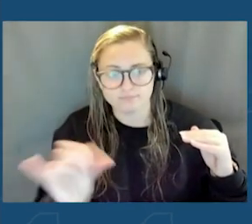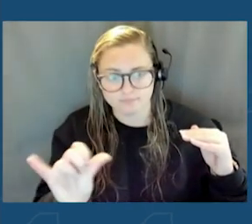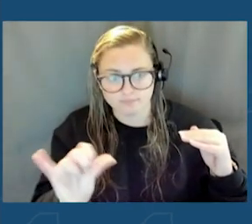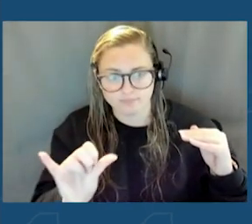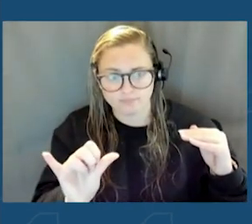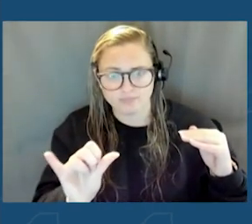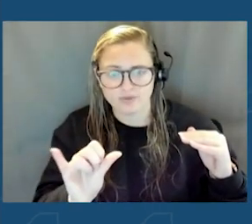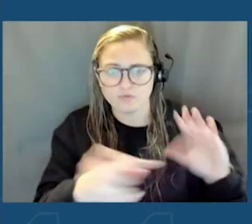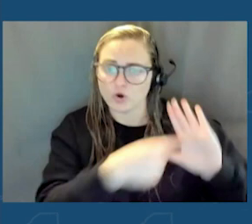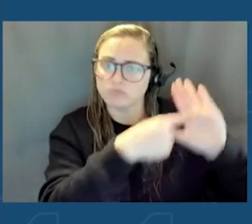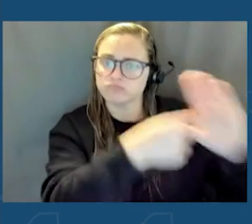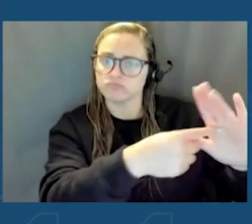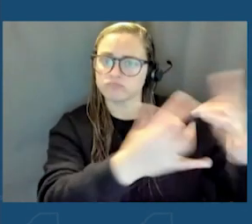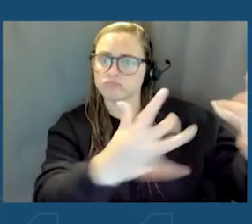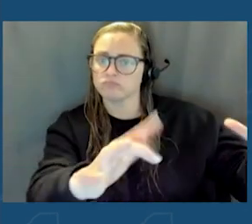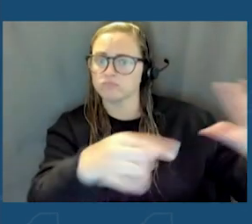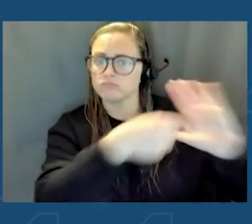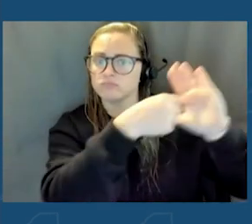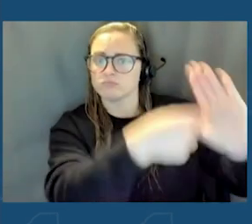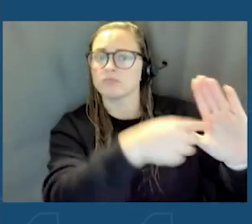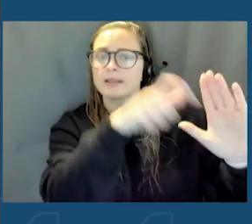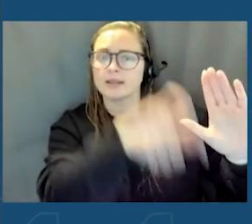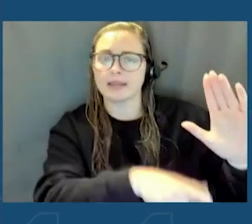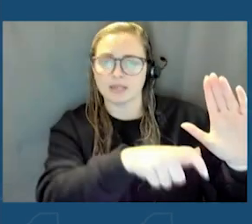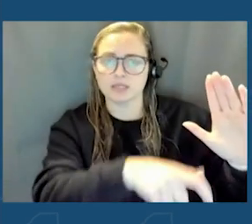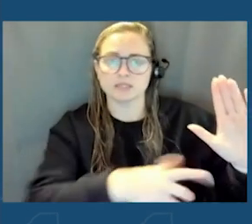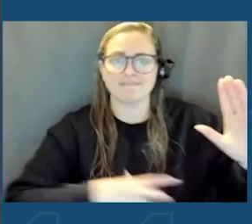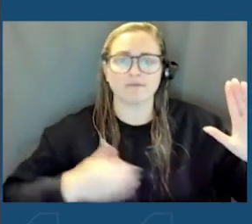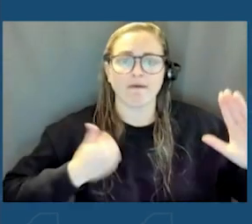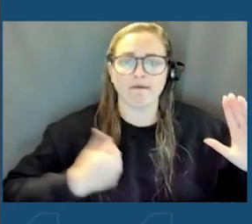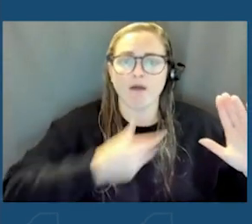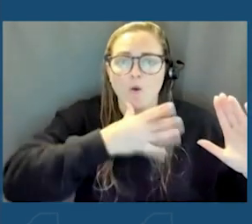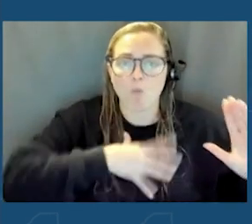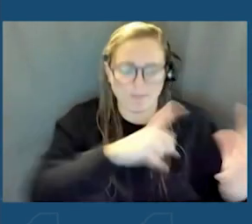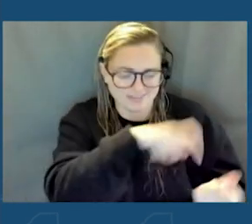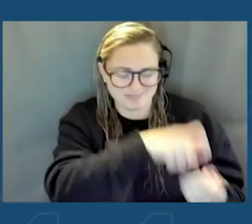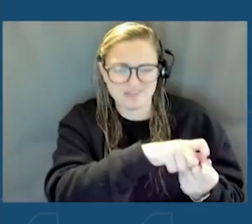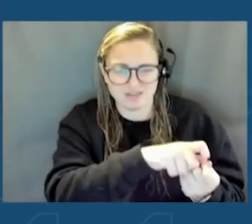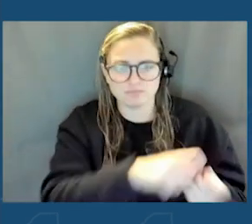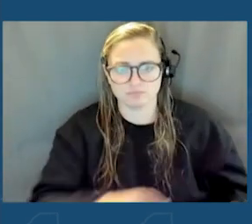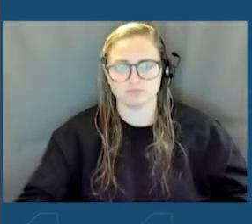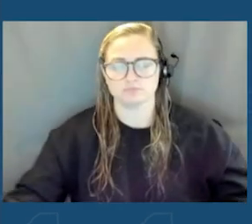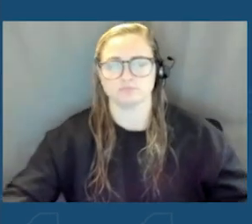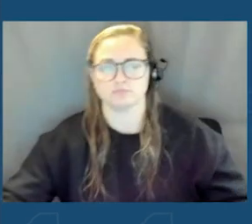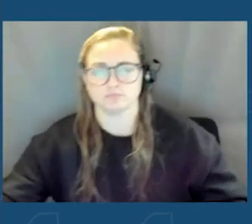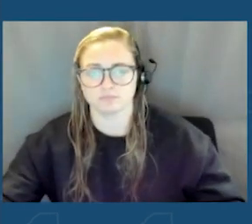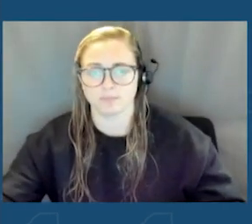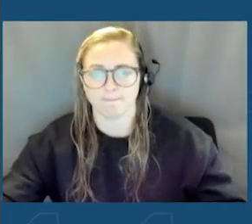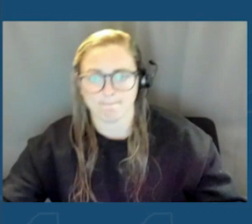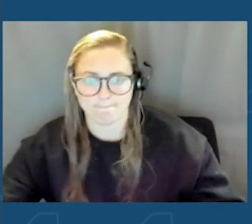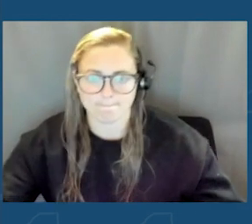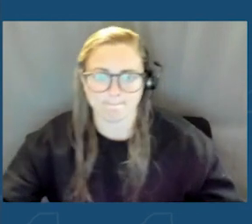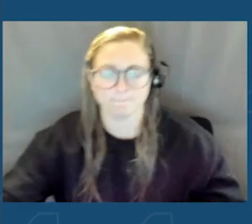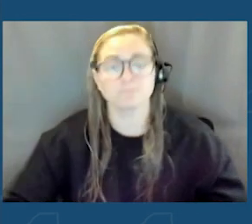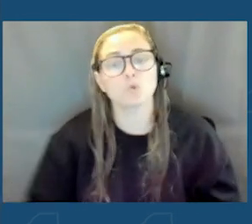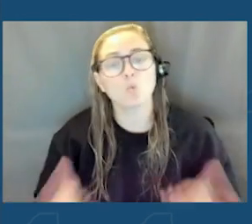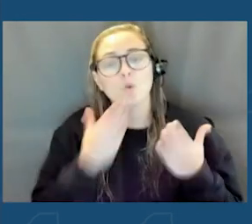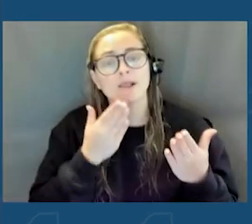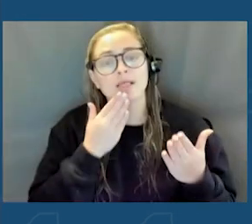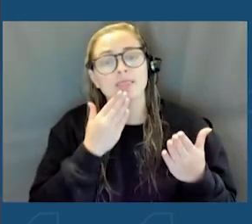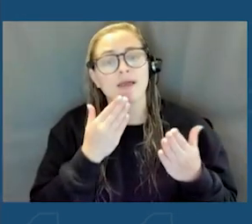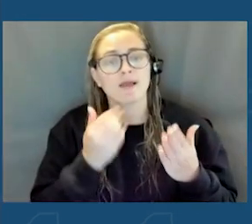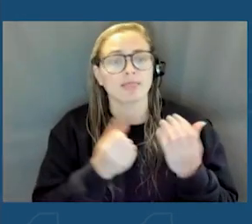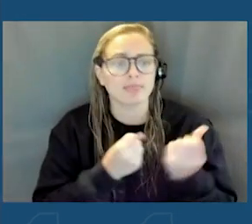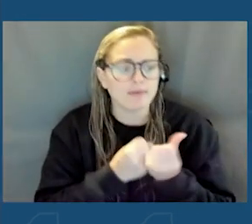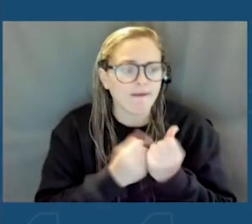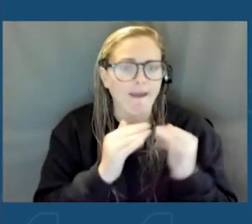spotlight on the needs of young women in particular. And I just want to thank the millions of allies in our state